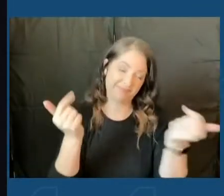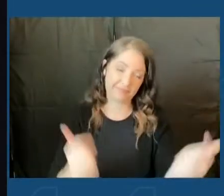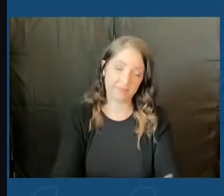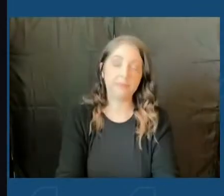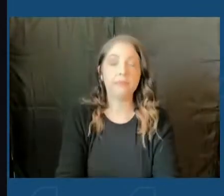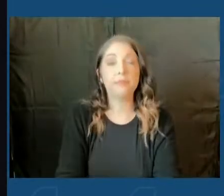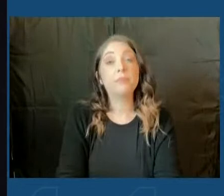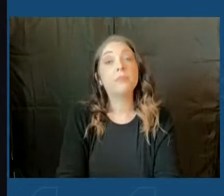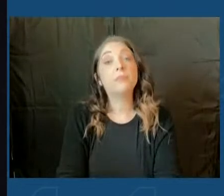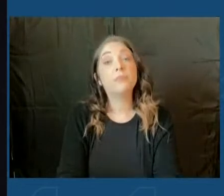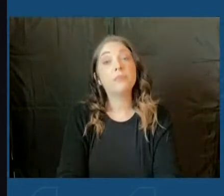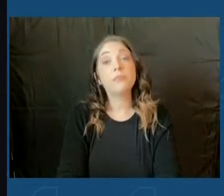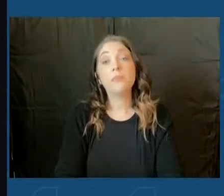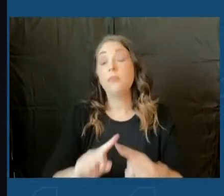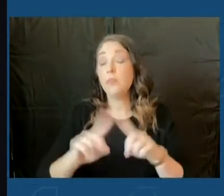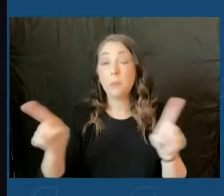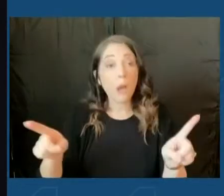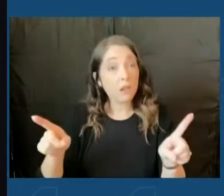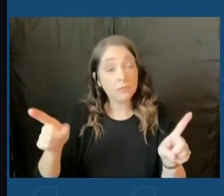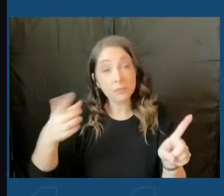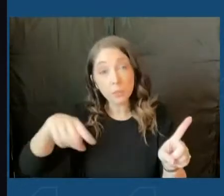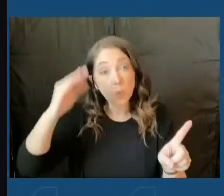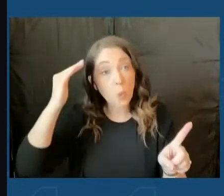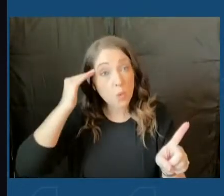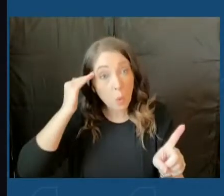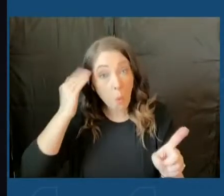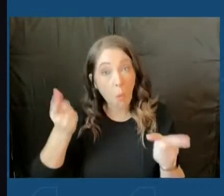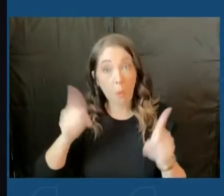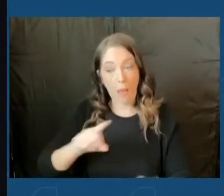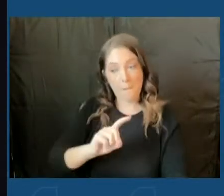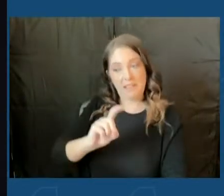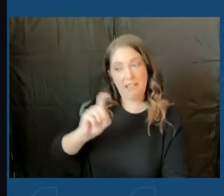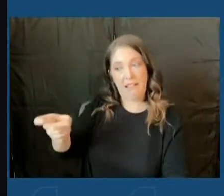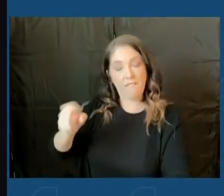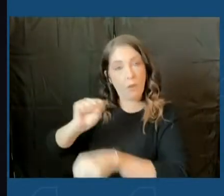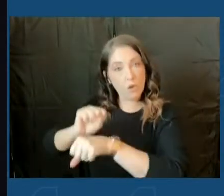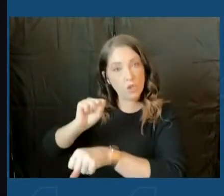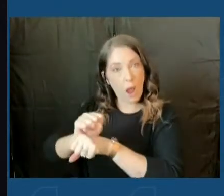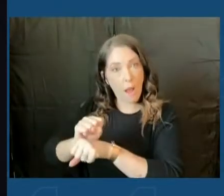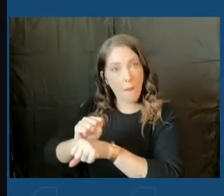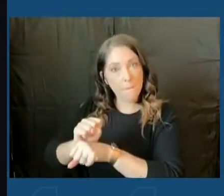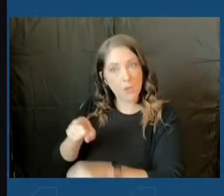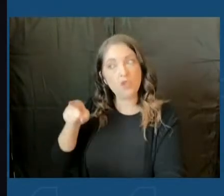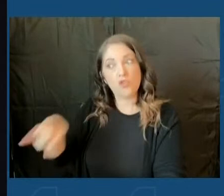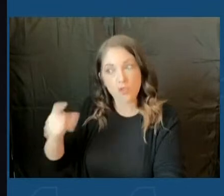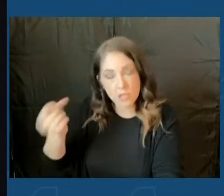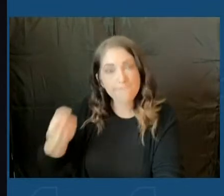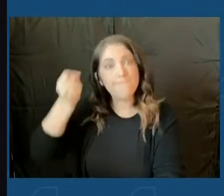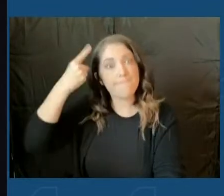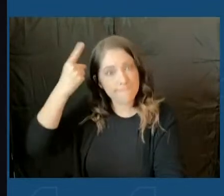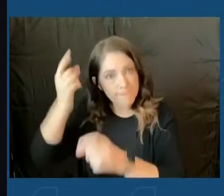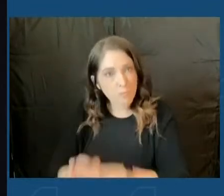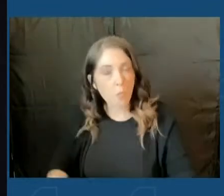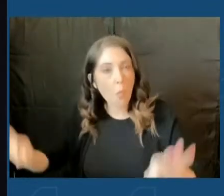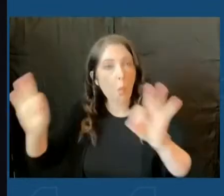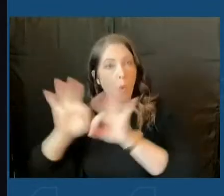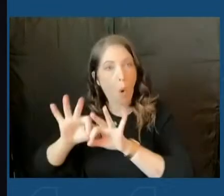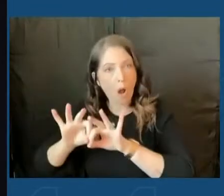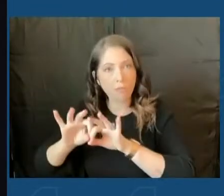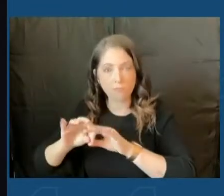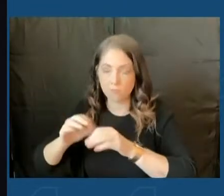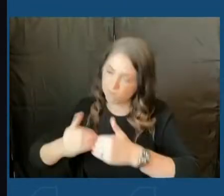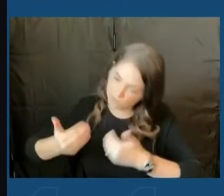But you know that when you give her a task, again, she understands the importance of it and gets right to